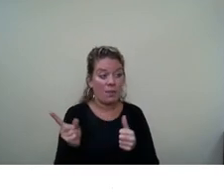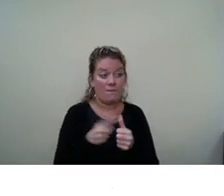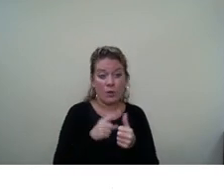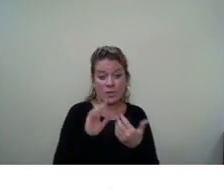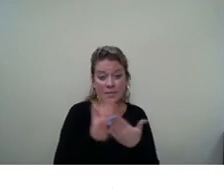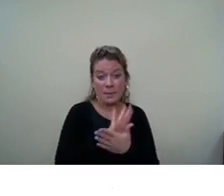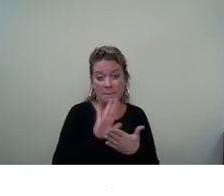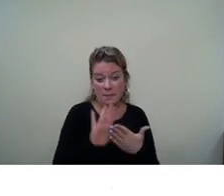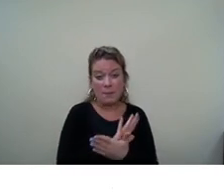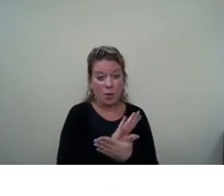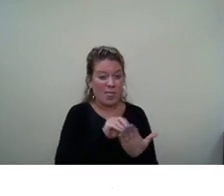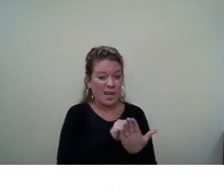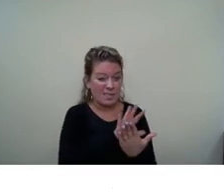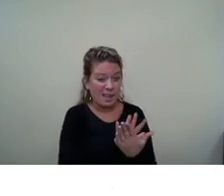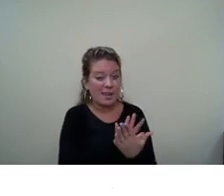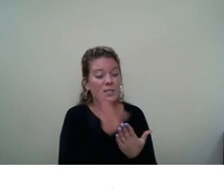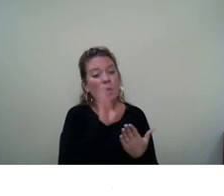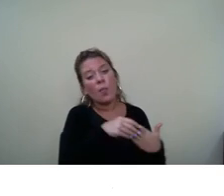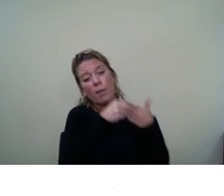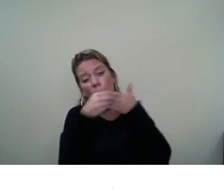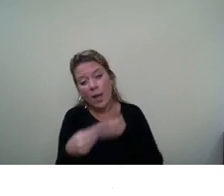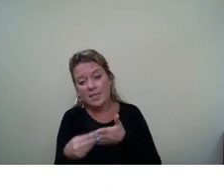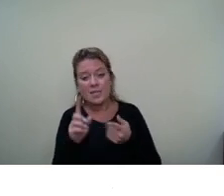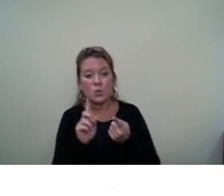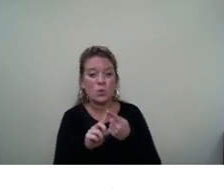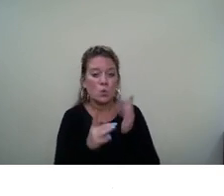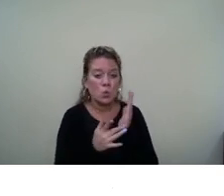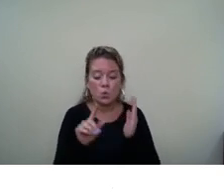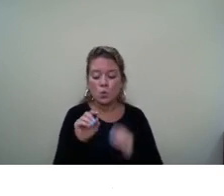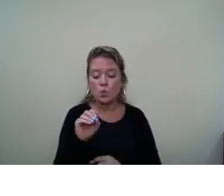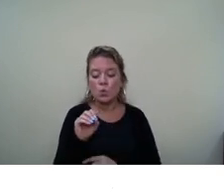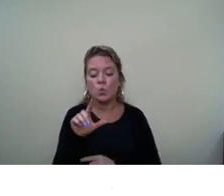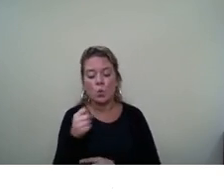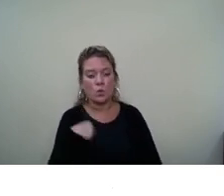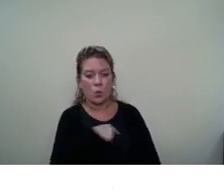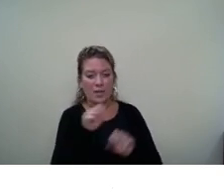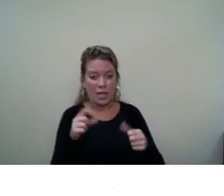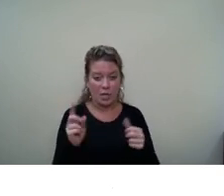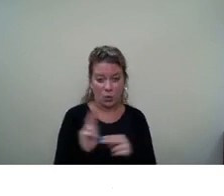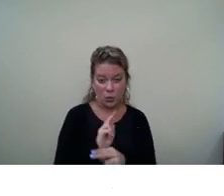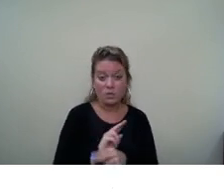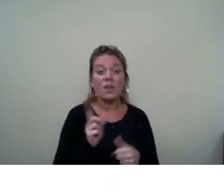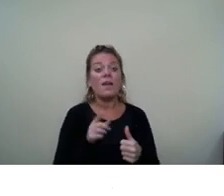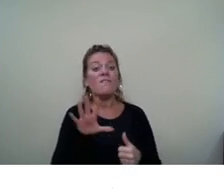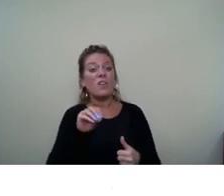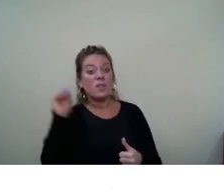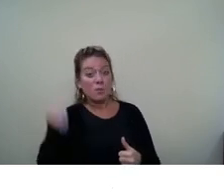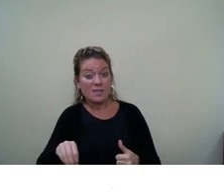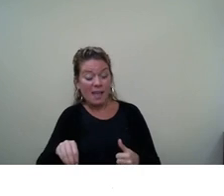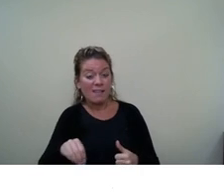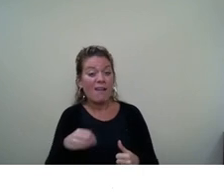cited, and these are going to point us to tools we can use. So first, it says 50% of vaccine hesitant